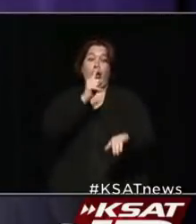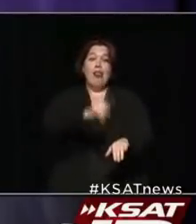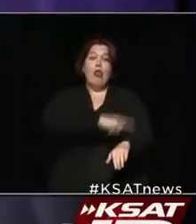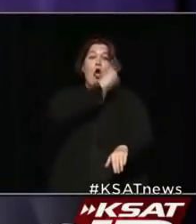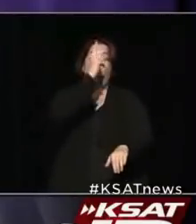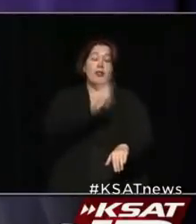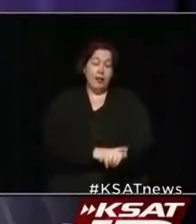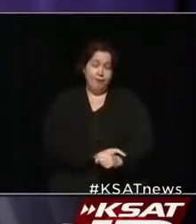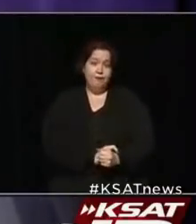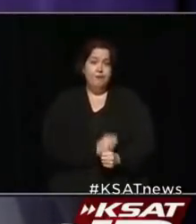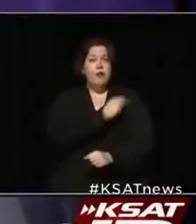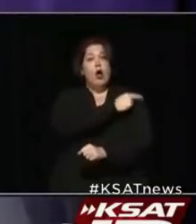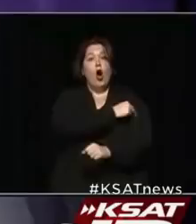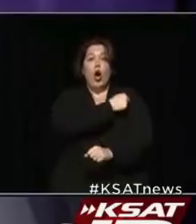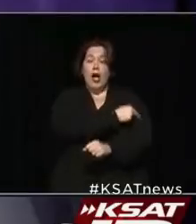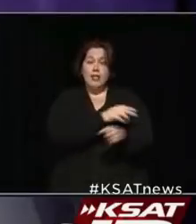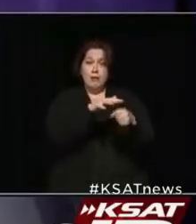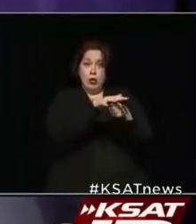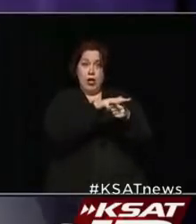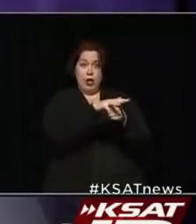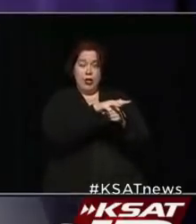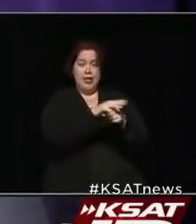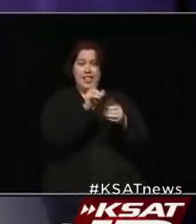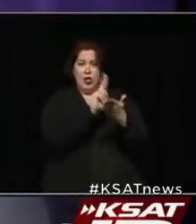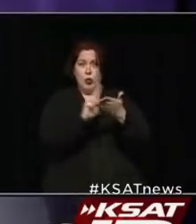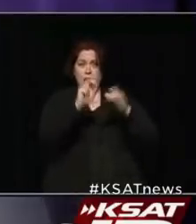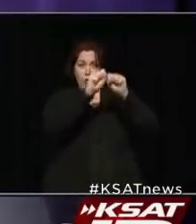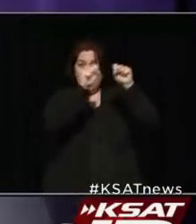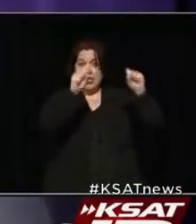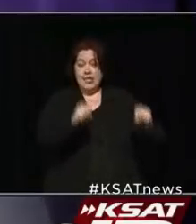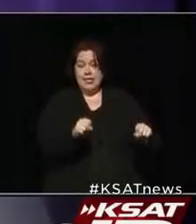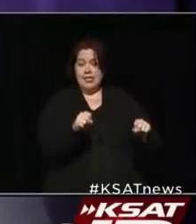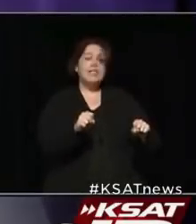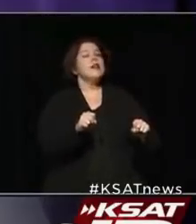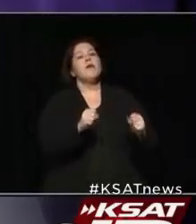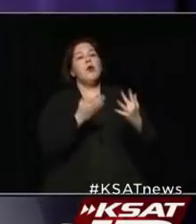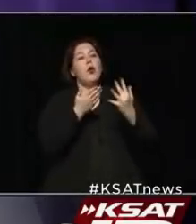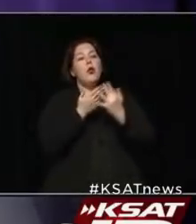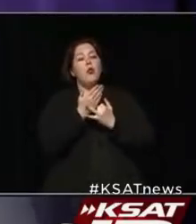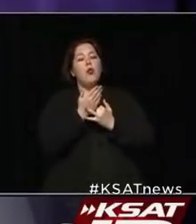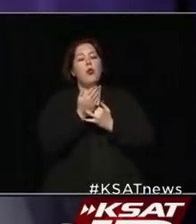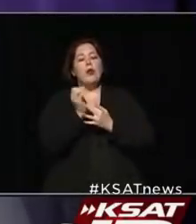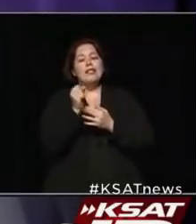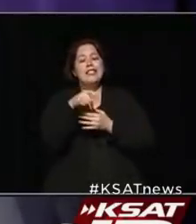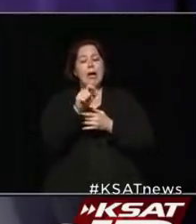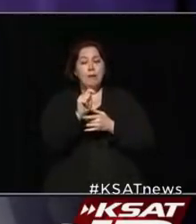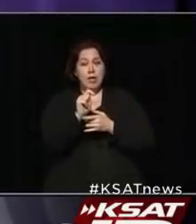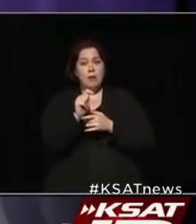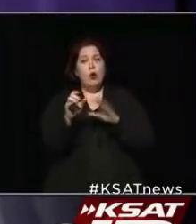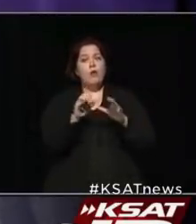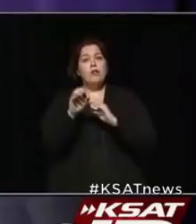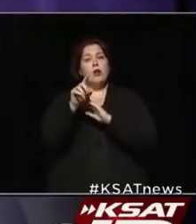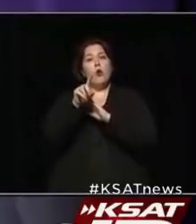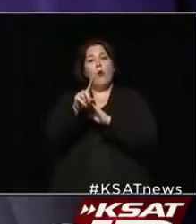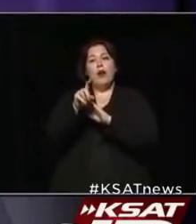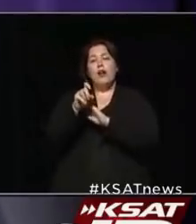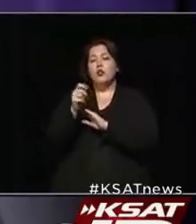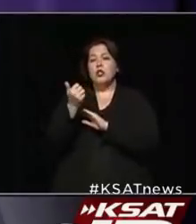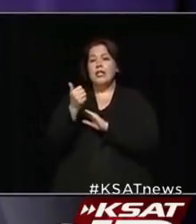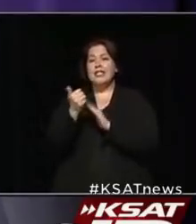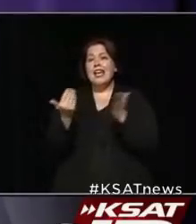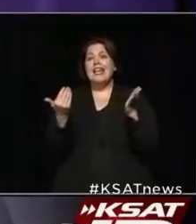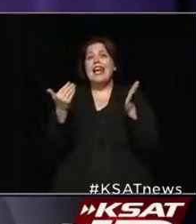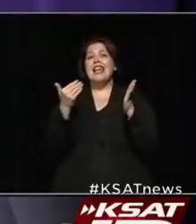hospital district, which is the University Hospital System, through September, we've done